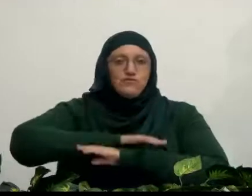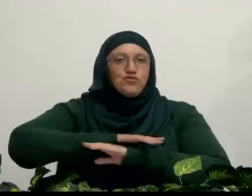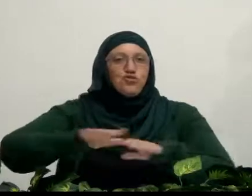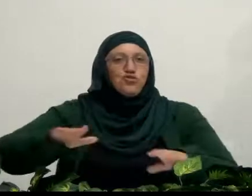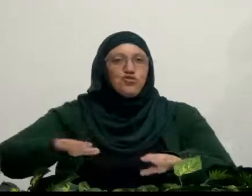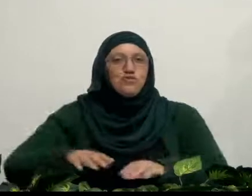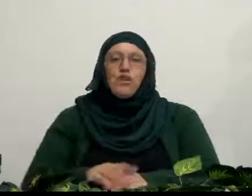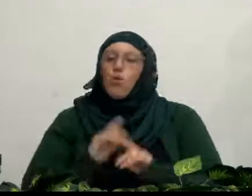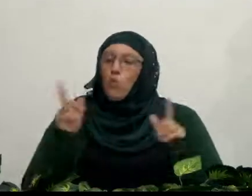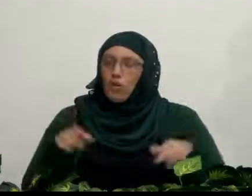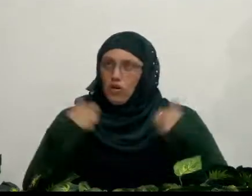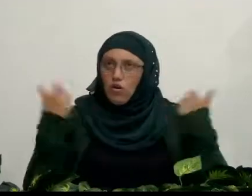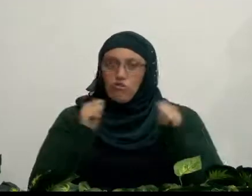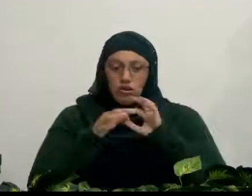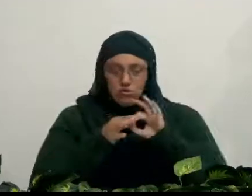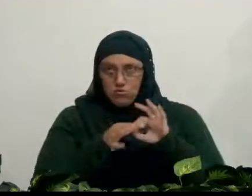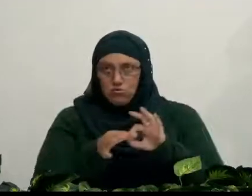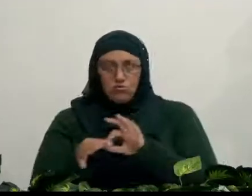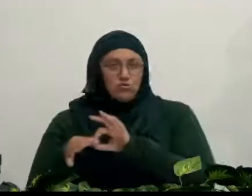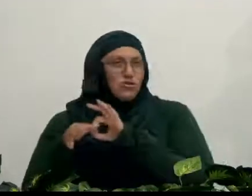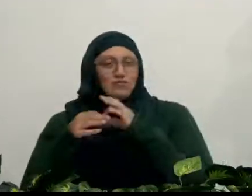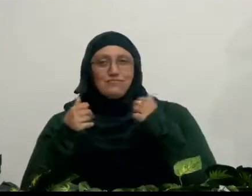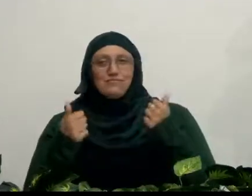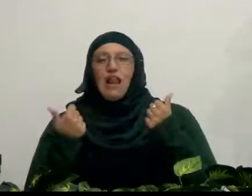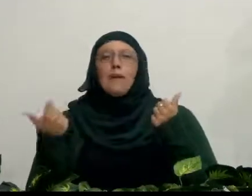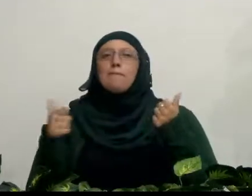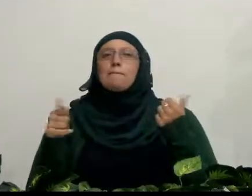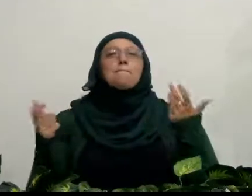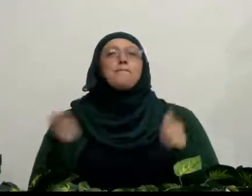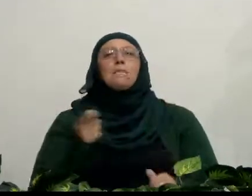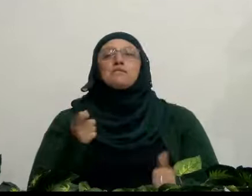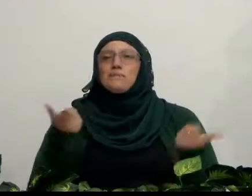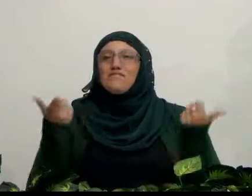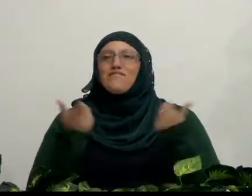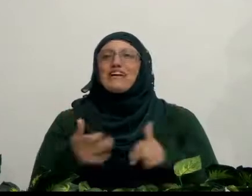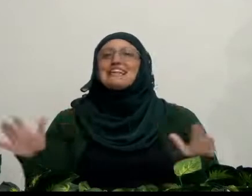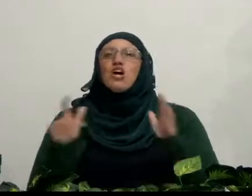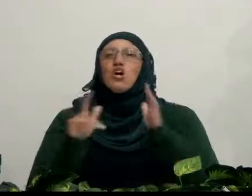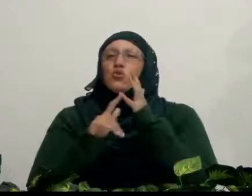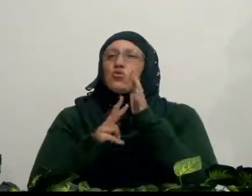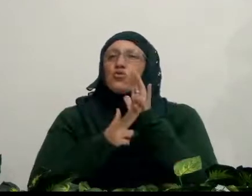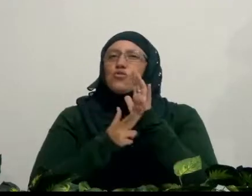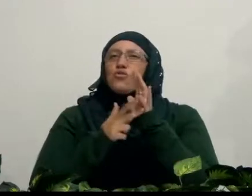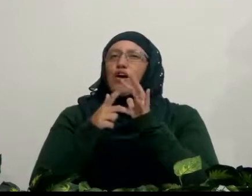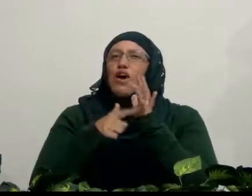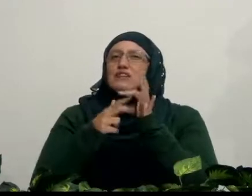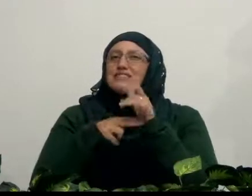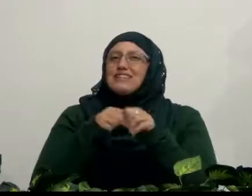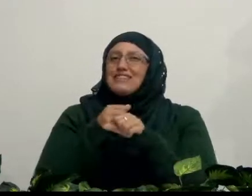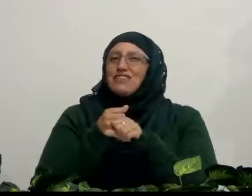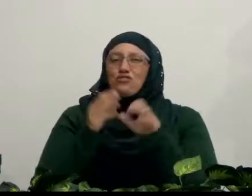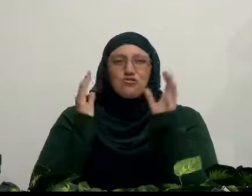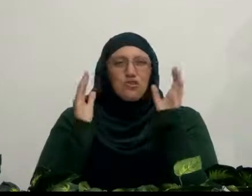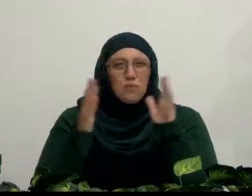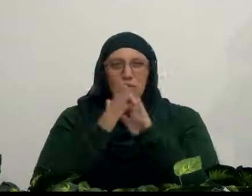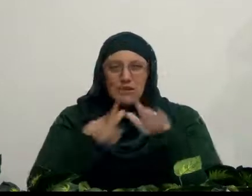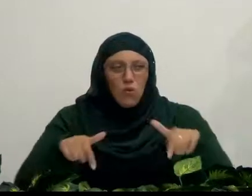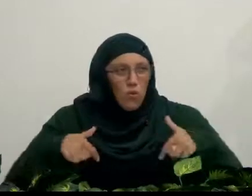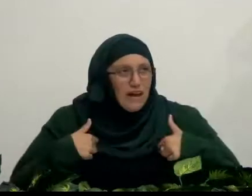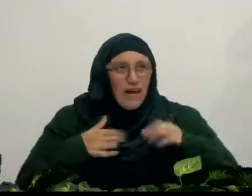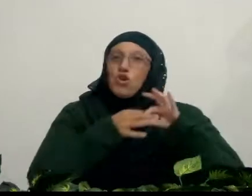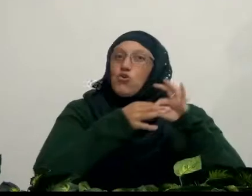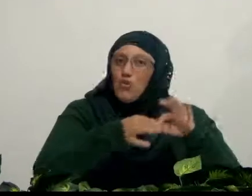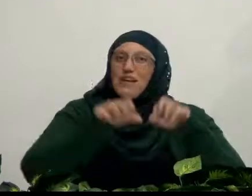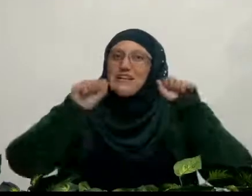we are united. It's just like membership is finished. Uniting Church, it means that we are united, but